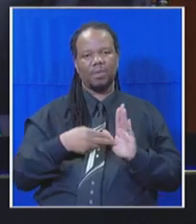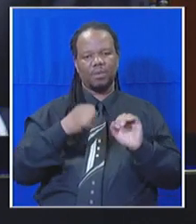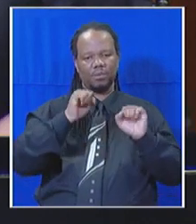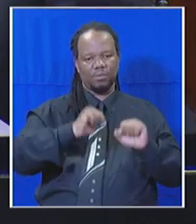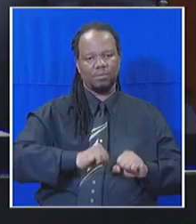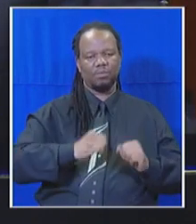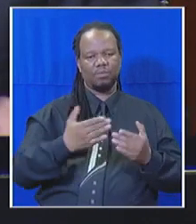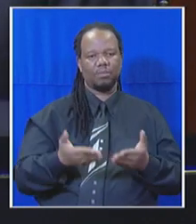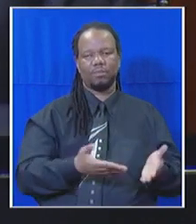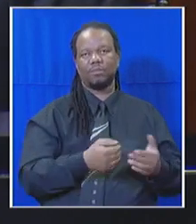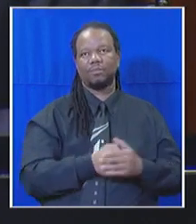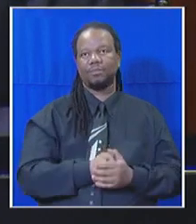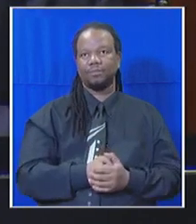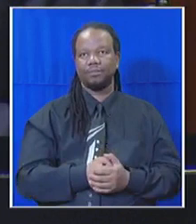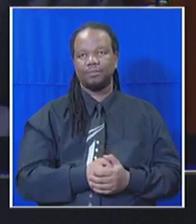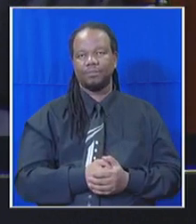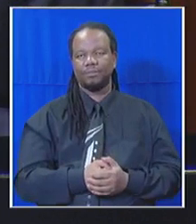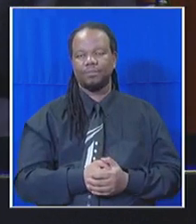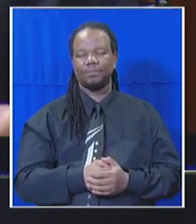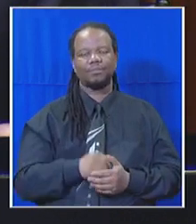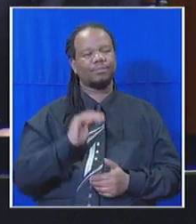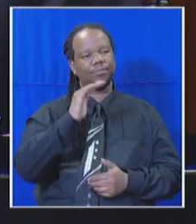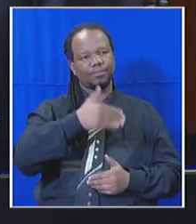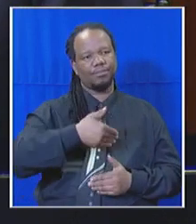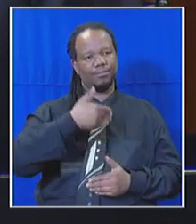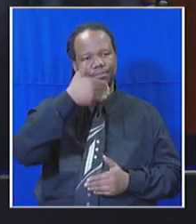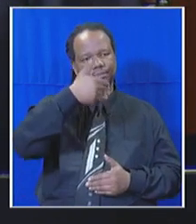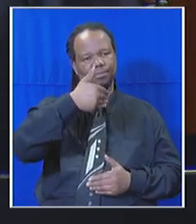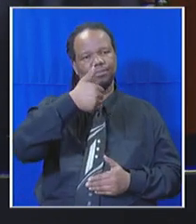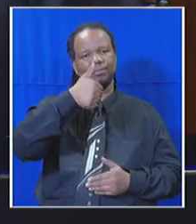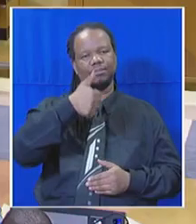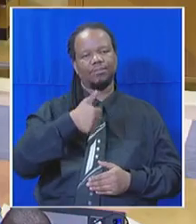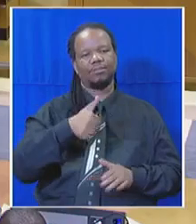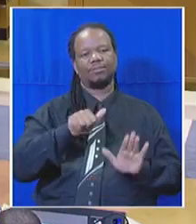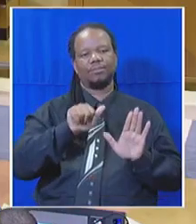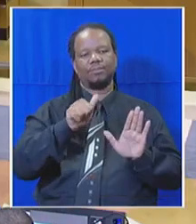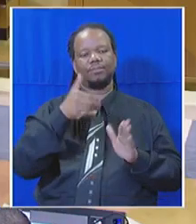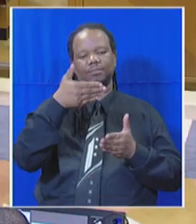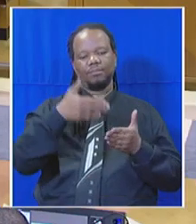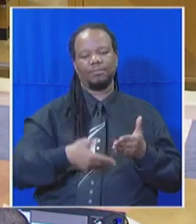adopted. The Secretary will read the sixth order.